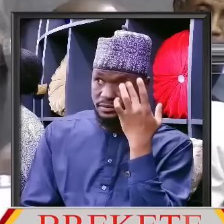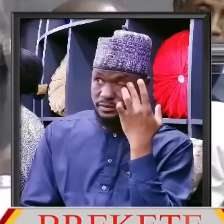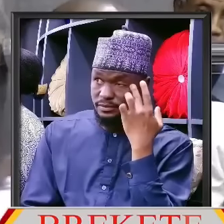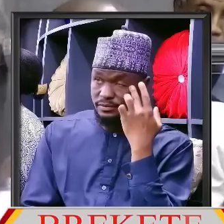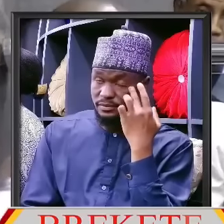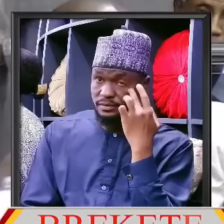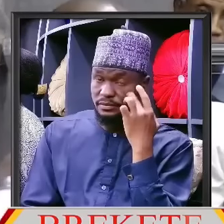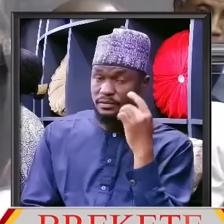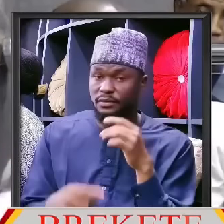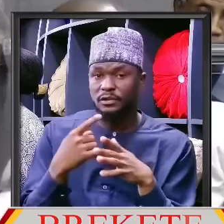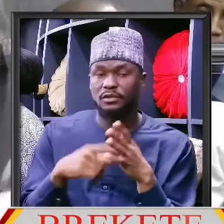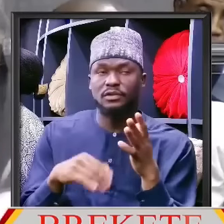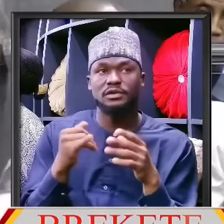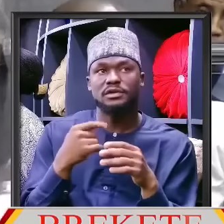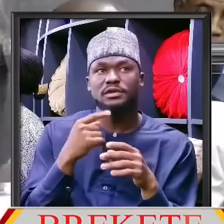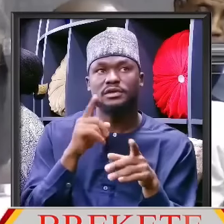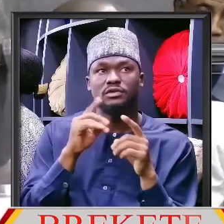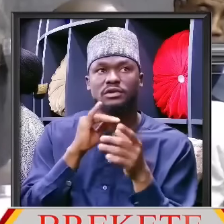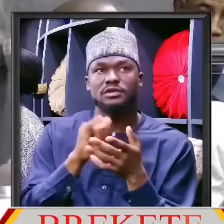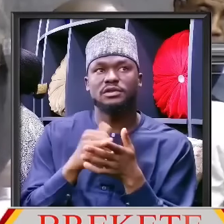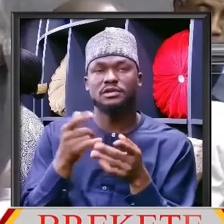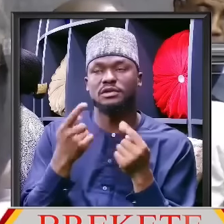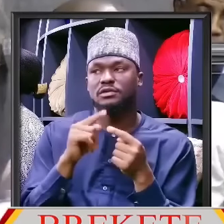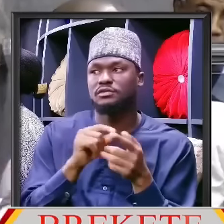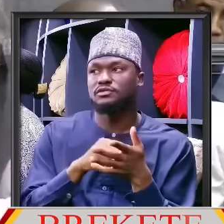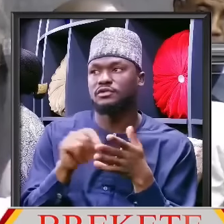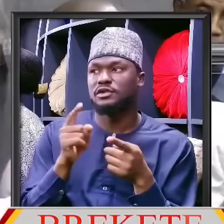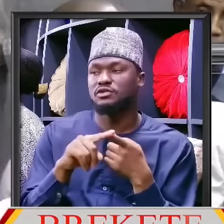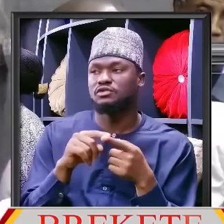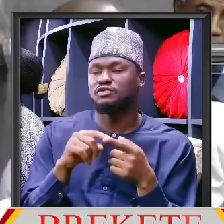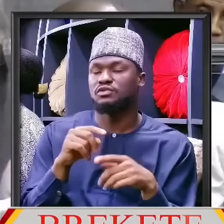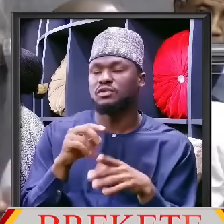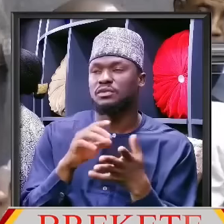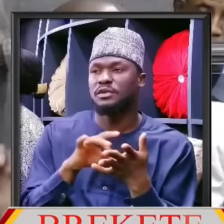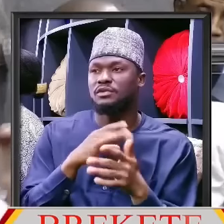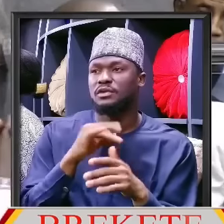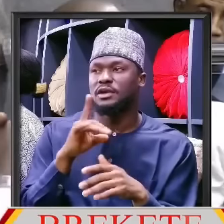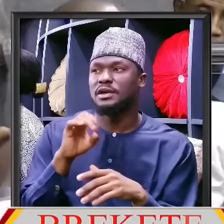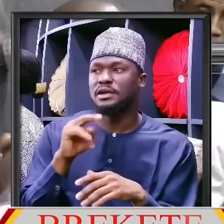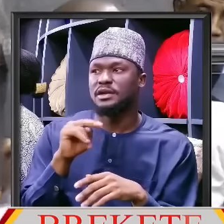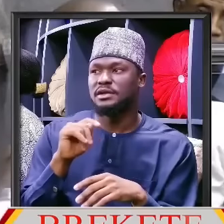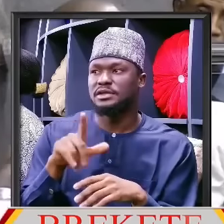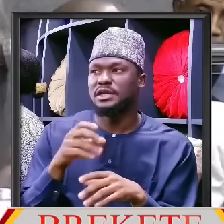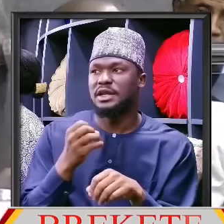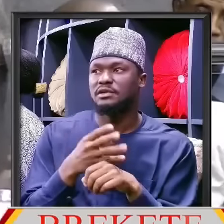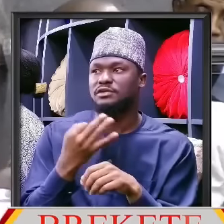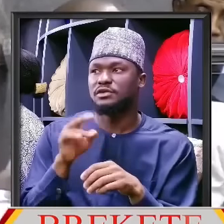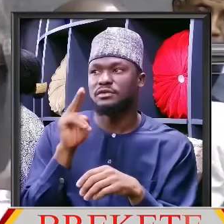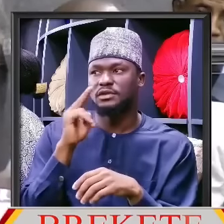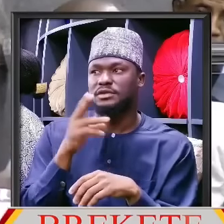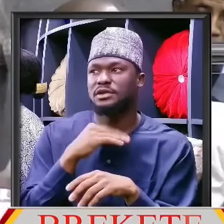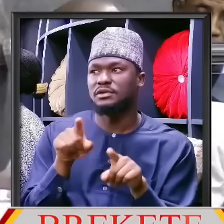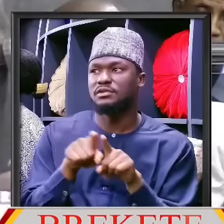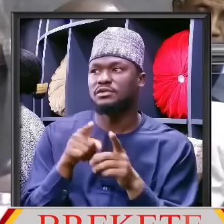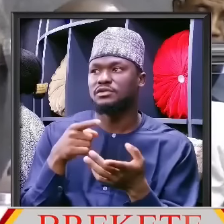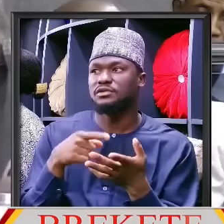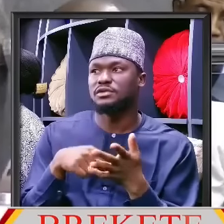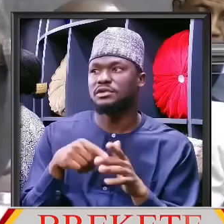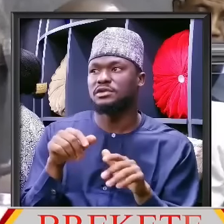there. They say make we write to medical and dental council of Nigeria. And you we don't write to medical and